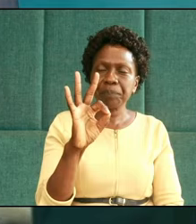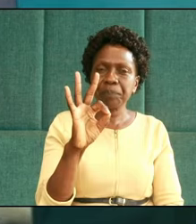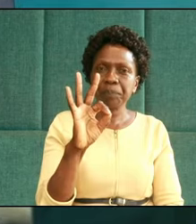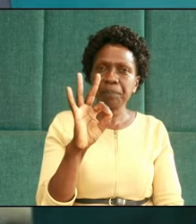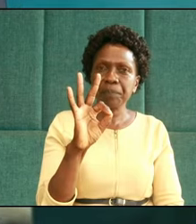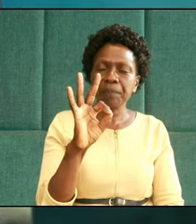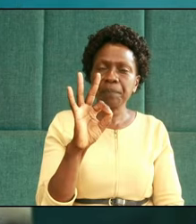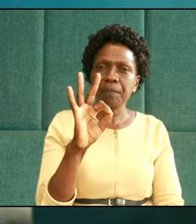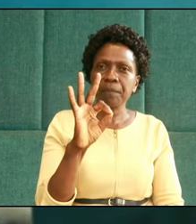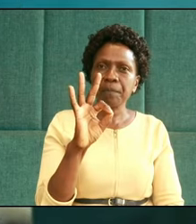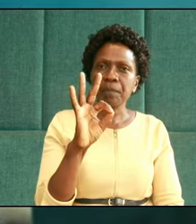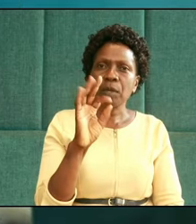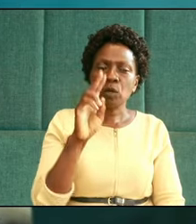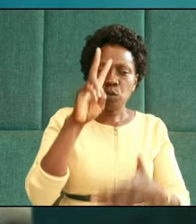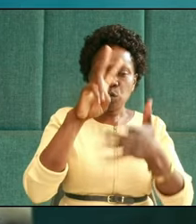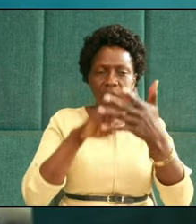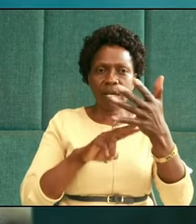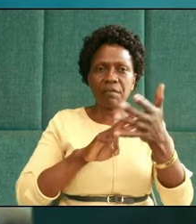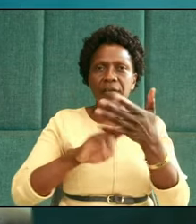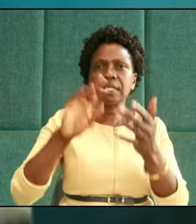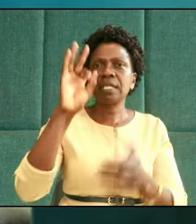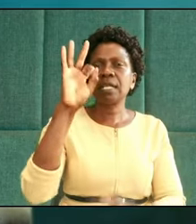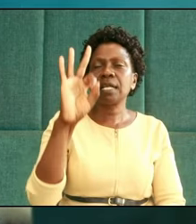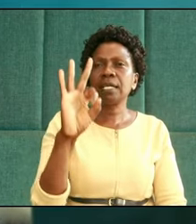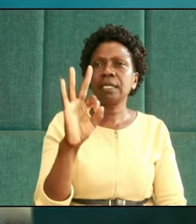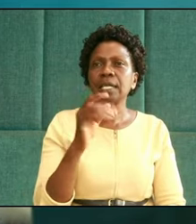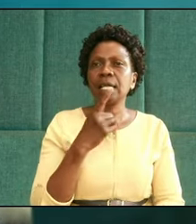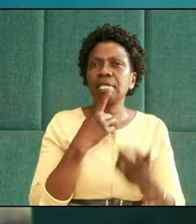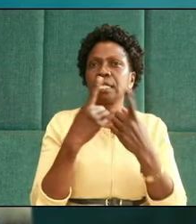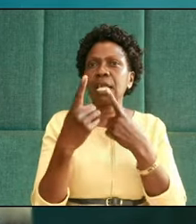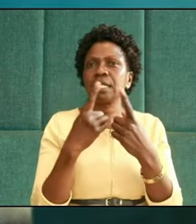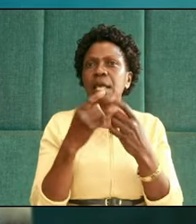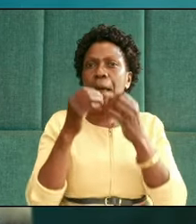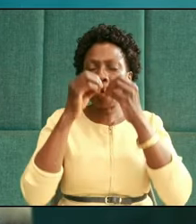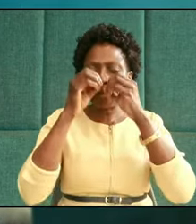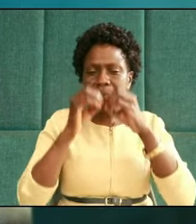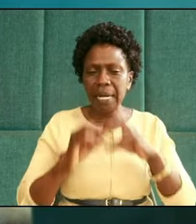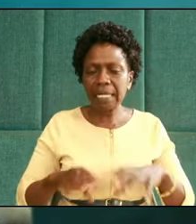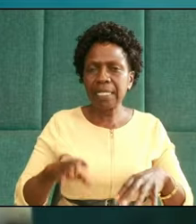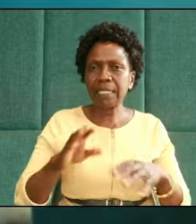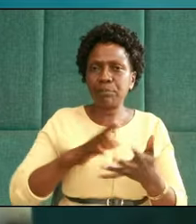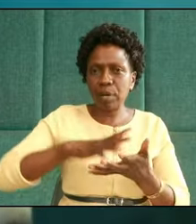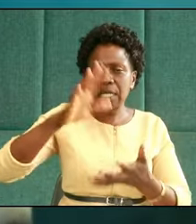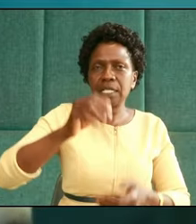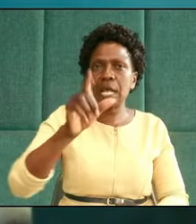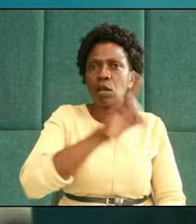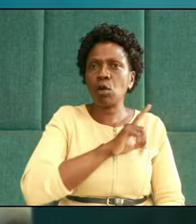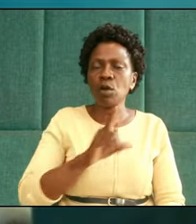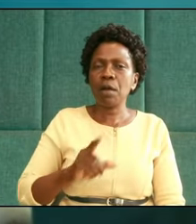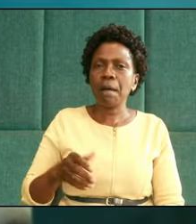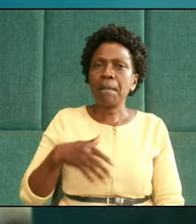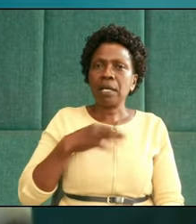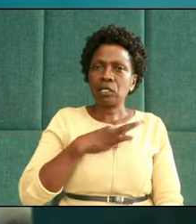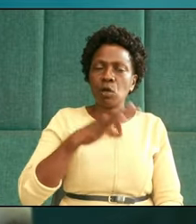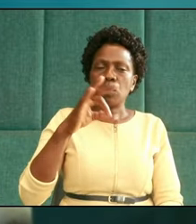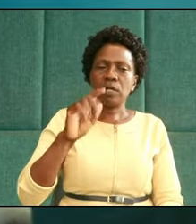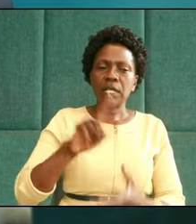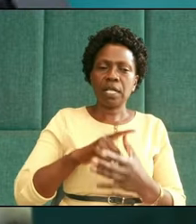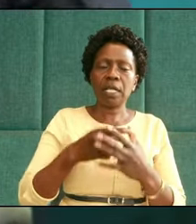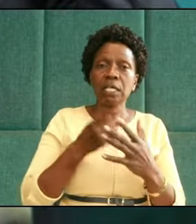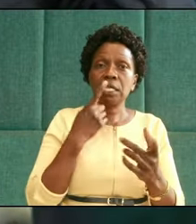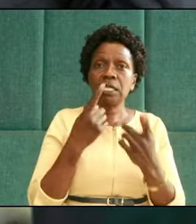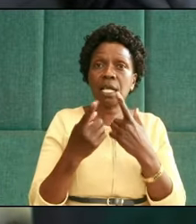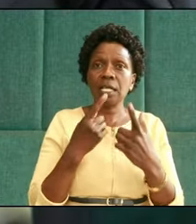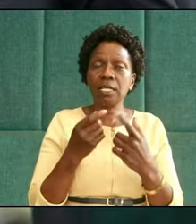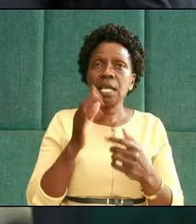103, if you read verse 3, it says, bless the Lord, O my soul. And then he says,